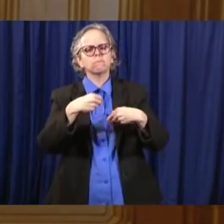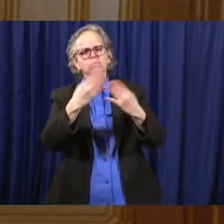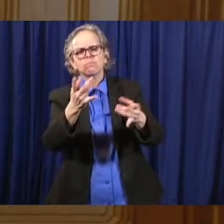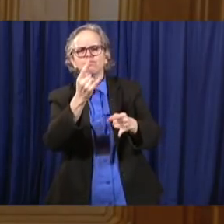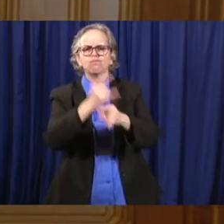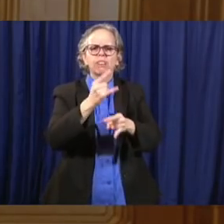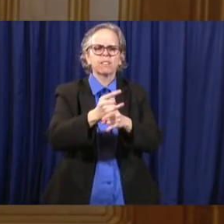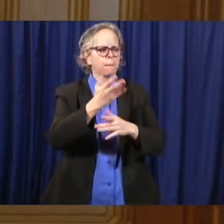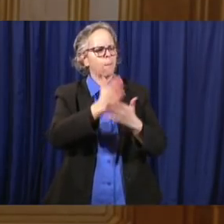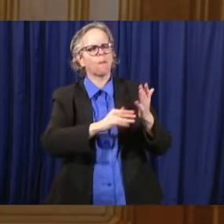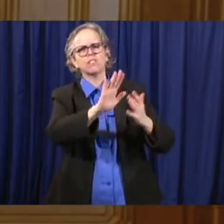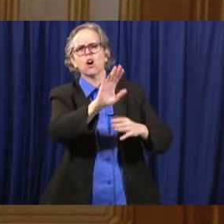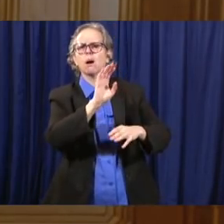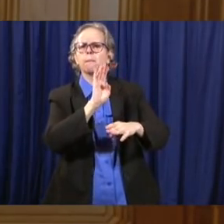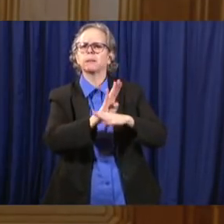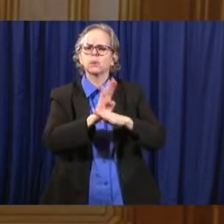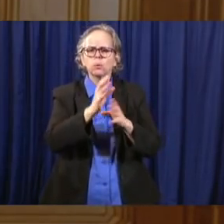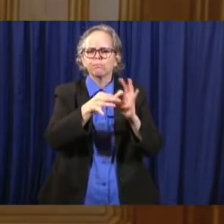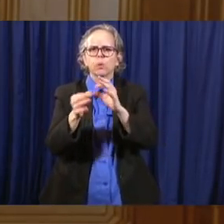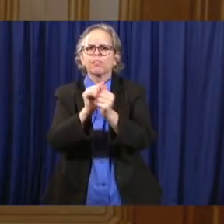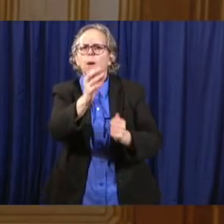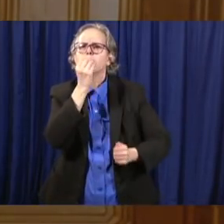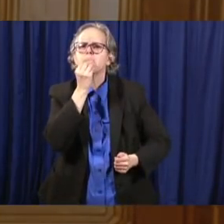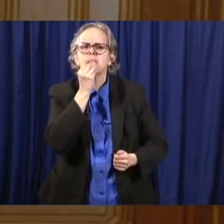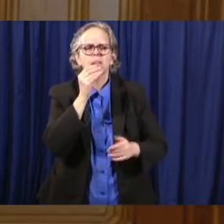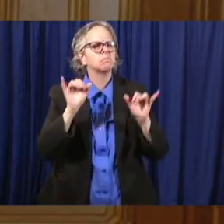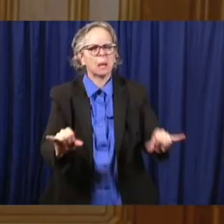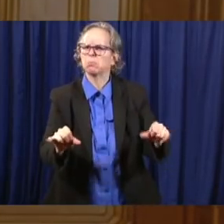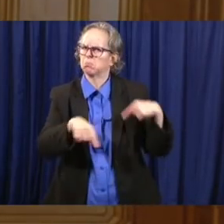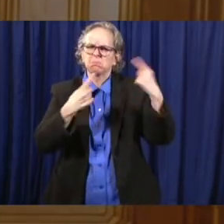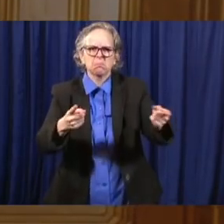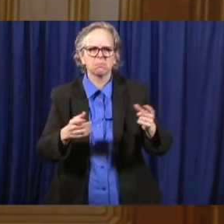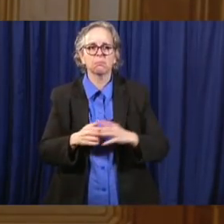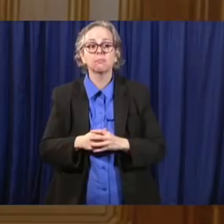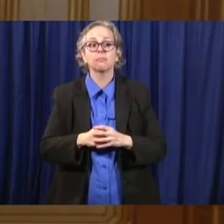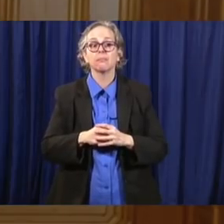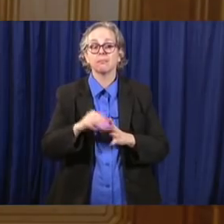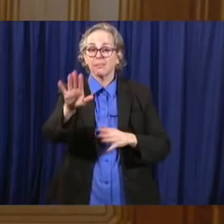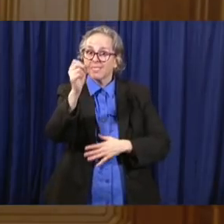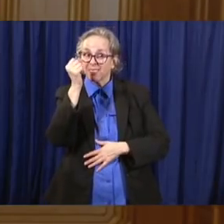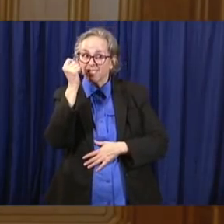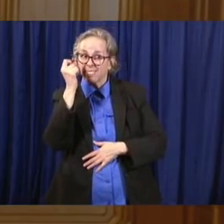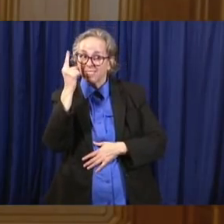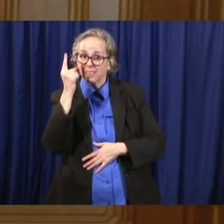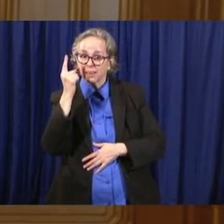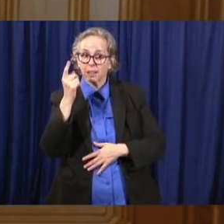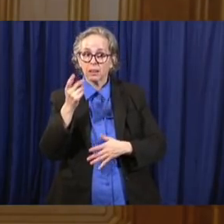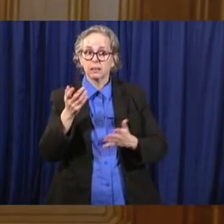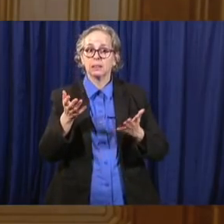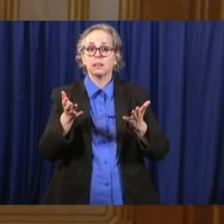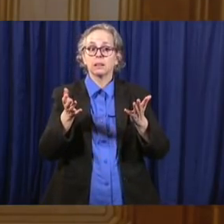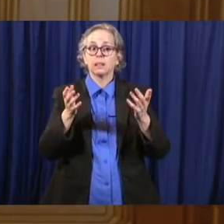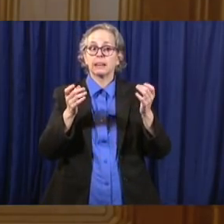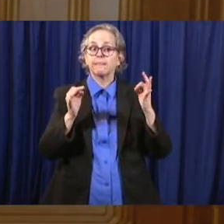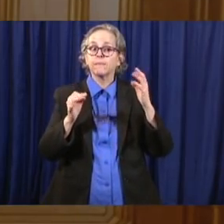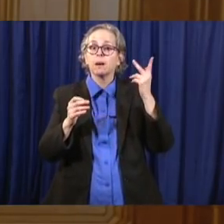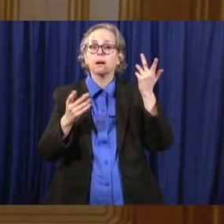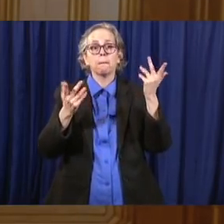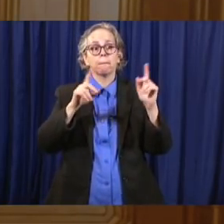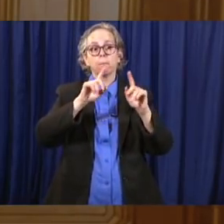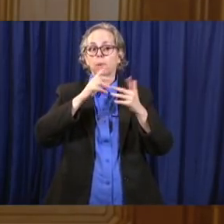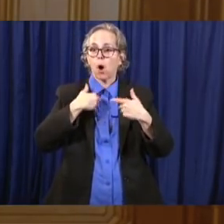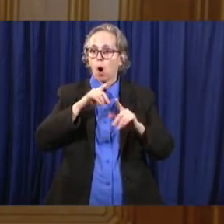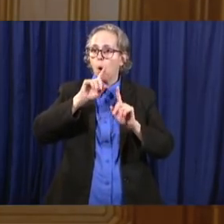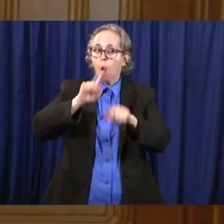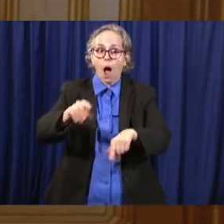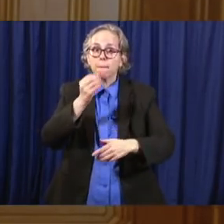meals. And so the specific request was, can they, as part of a meal that you get to carry out, can you